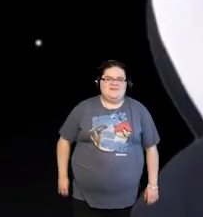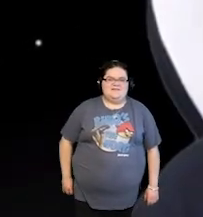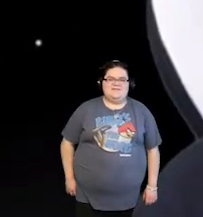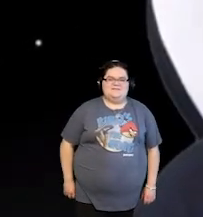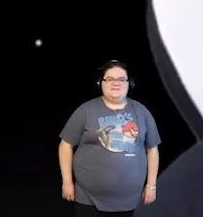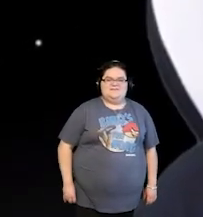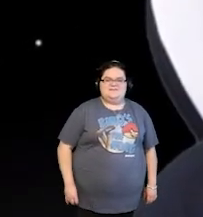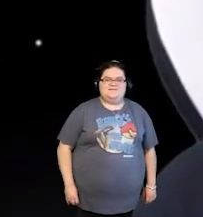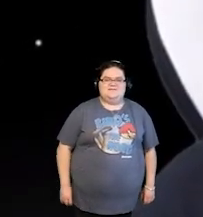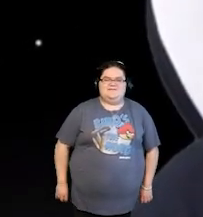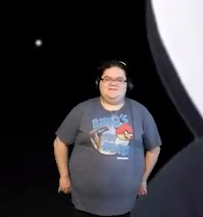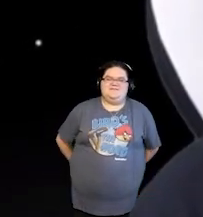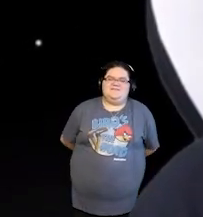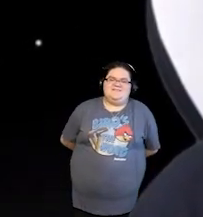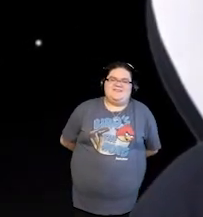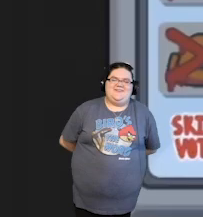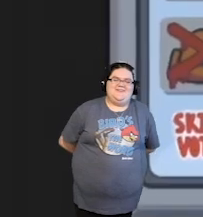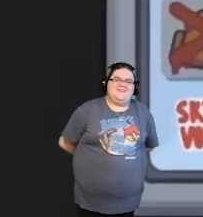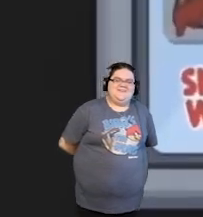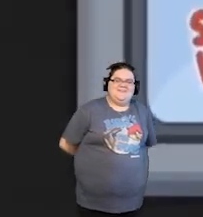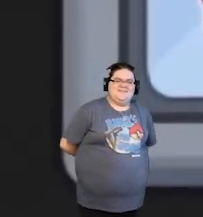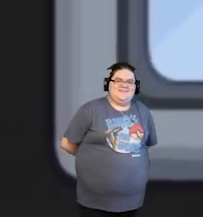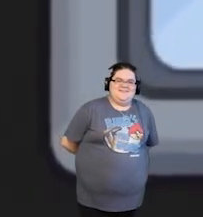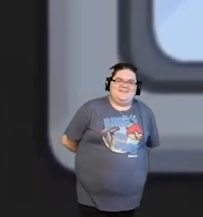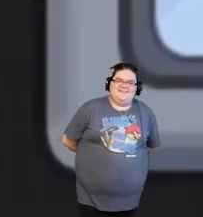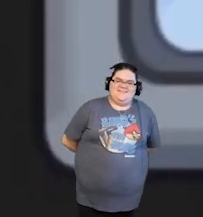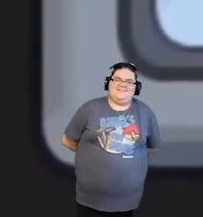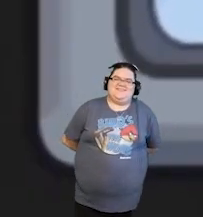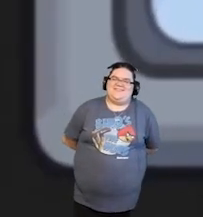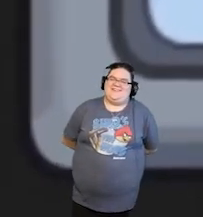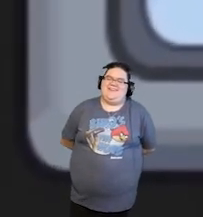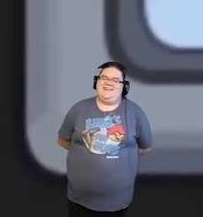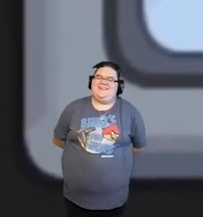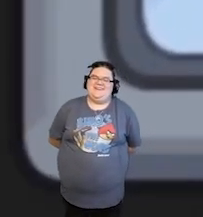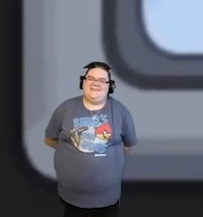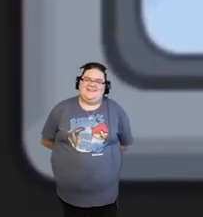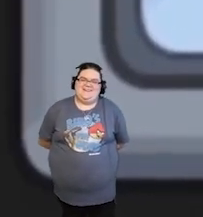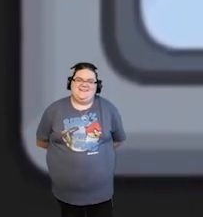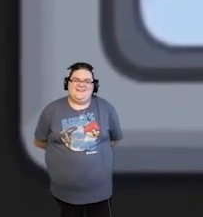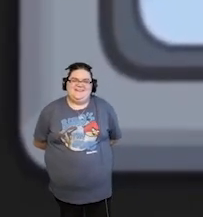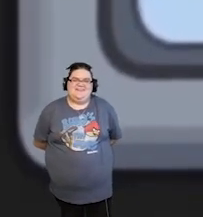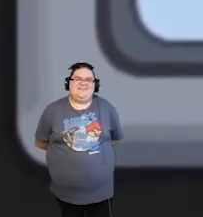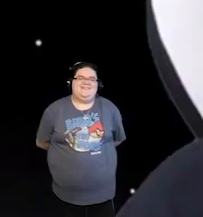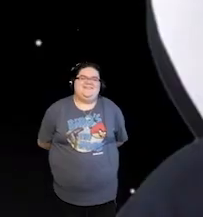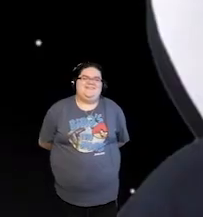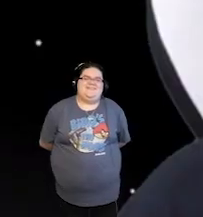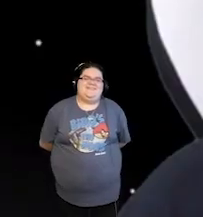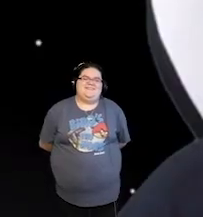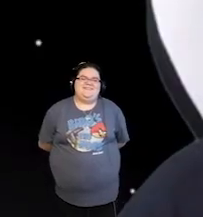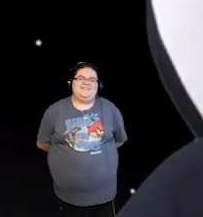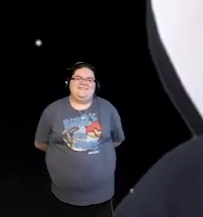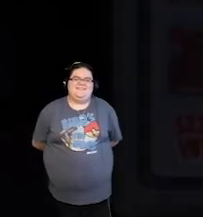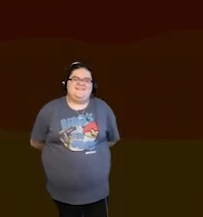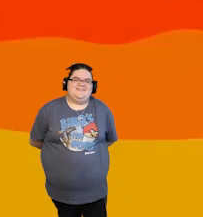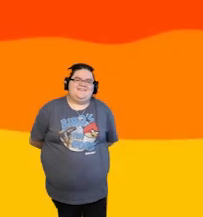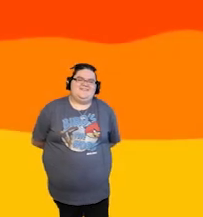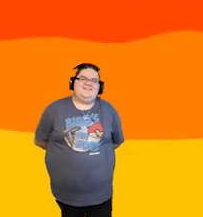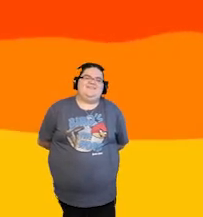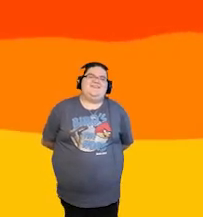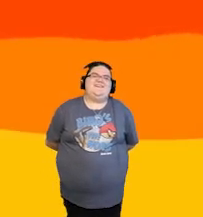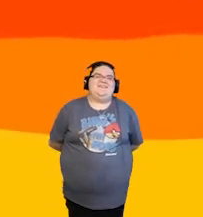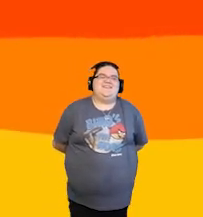already because you said it was him. But yeah. Alright, we'll skip. Fresh. Let's be friends. Yeah, let's be friends. Is Fresh playing us? Let's be friends,